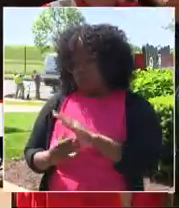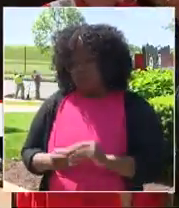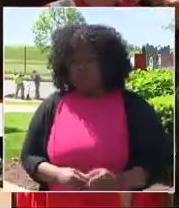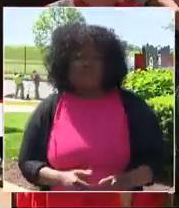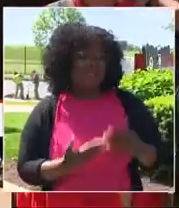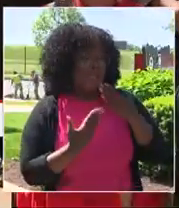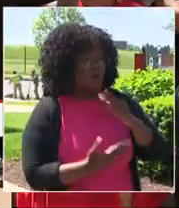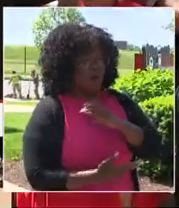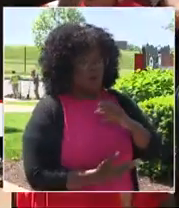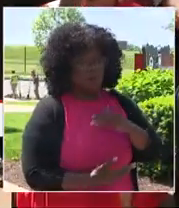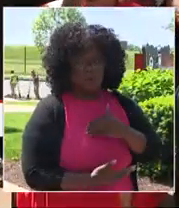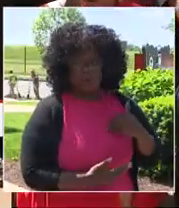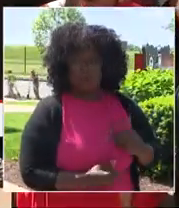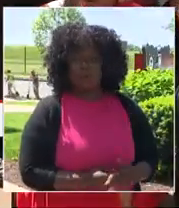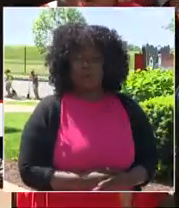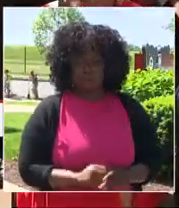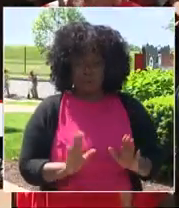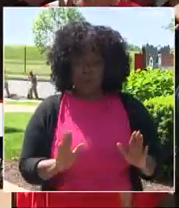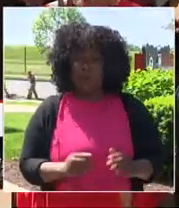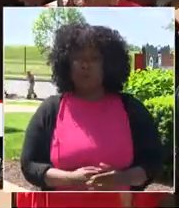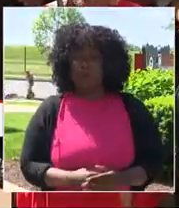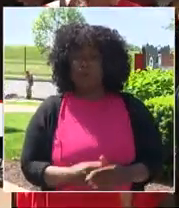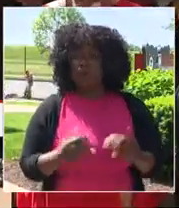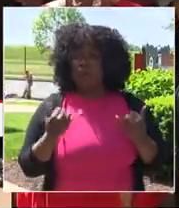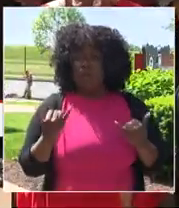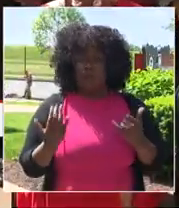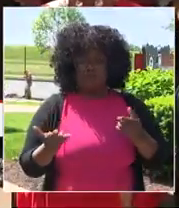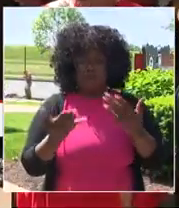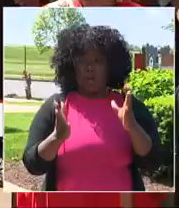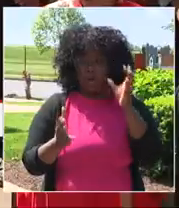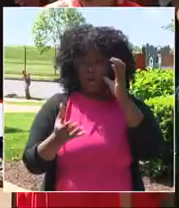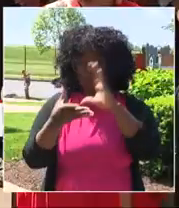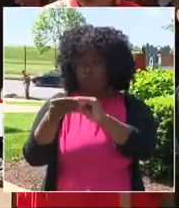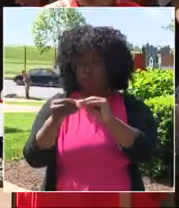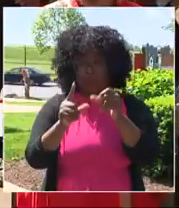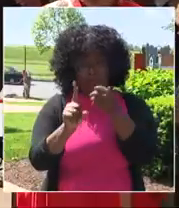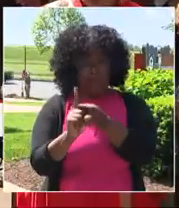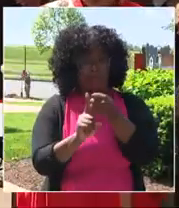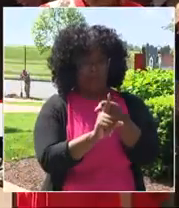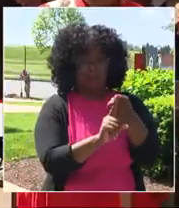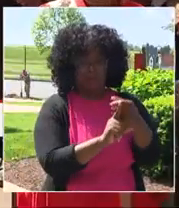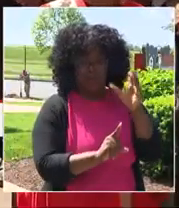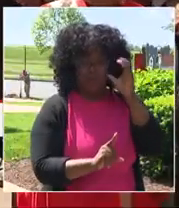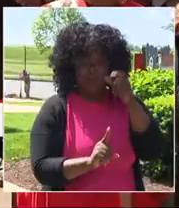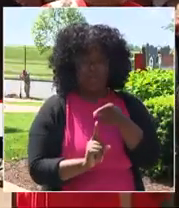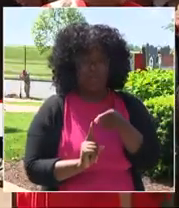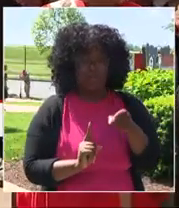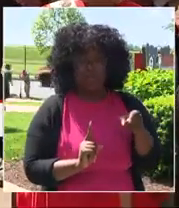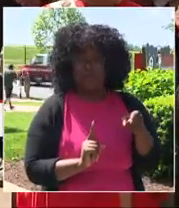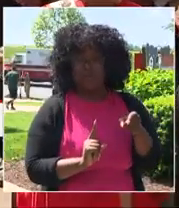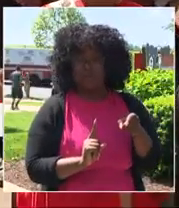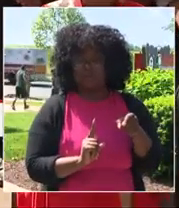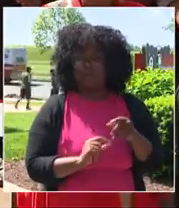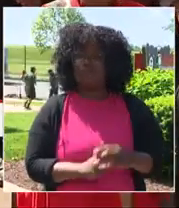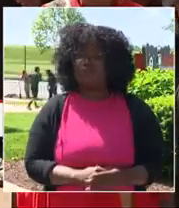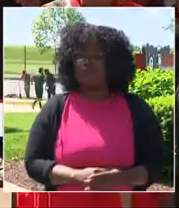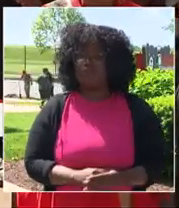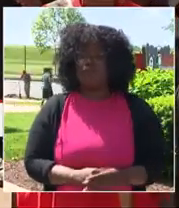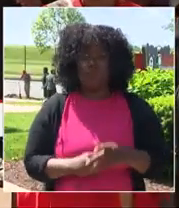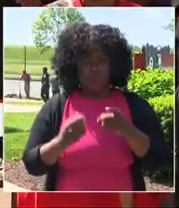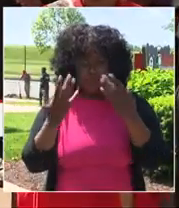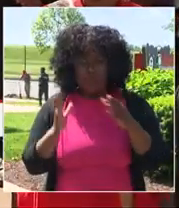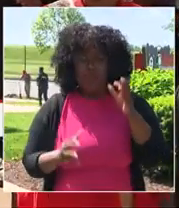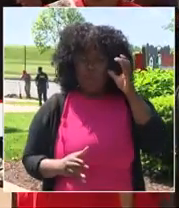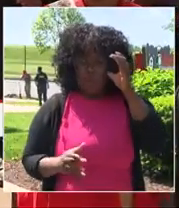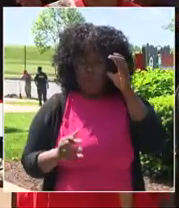Okay, so you've heard about the impacts, and you've heard about how our system